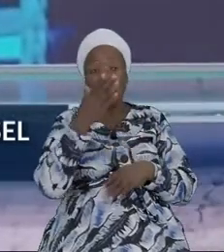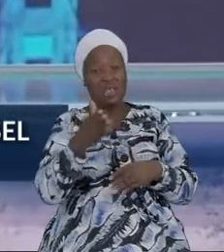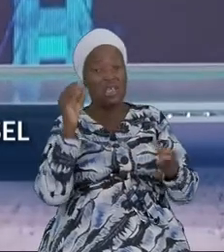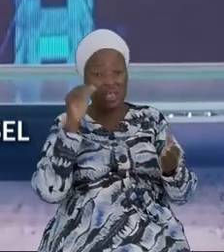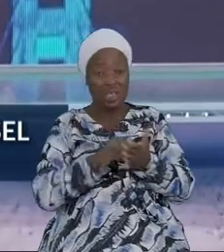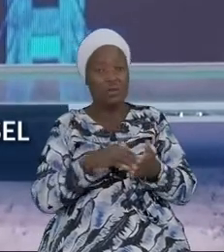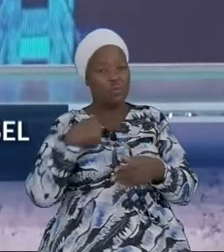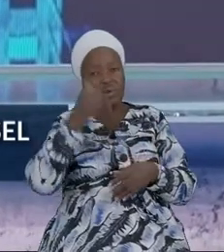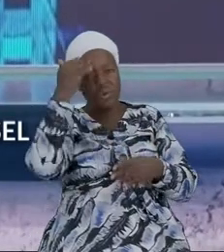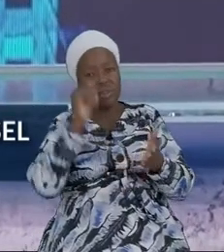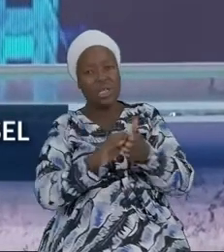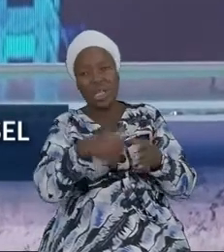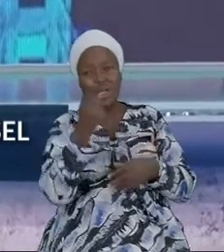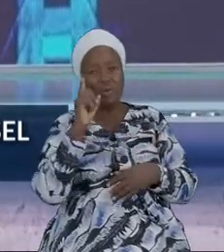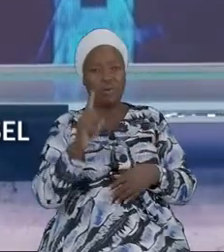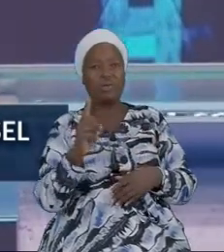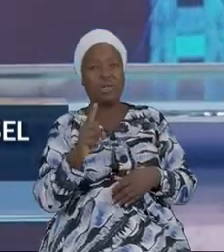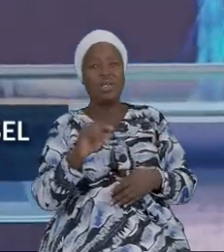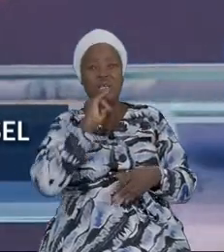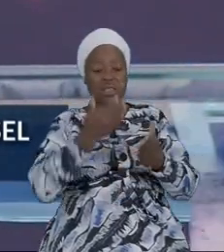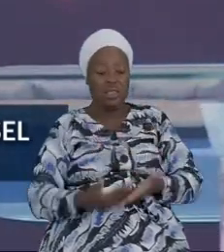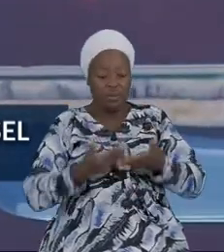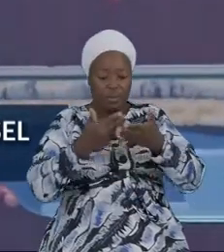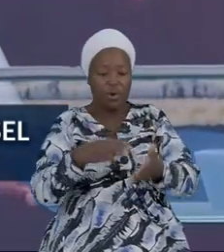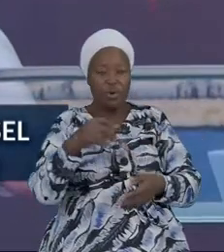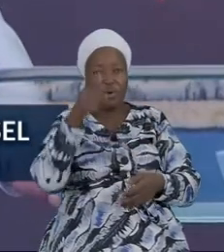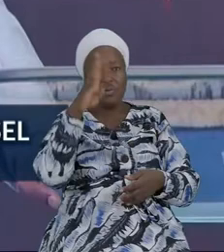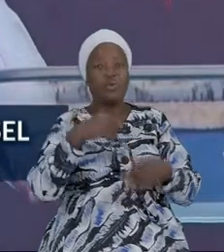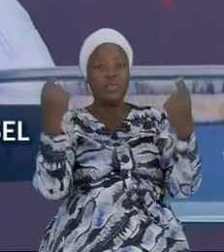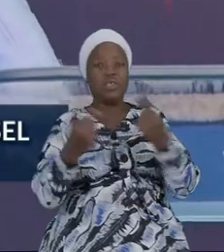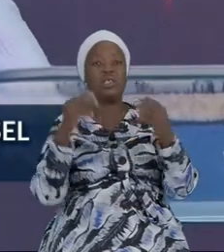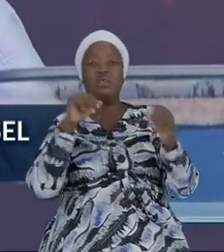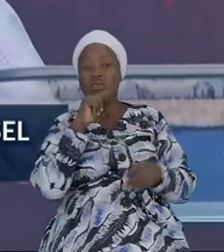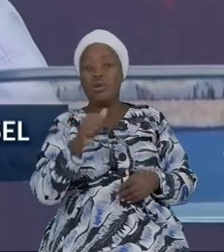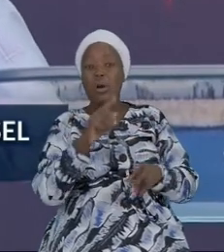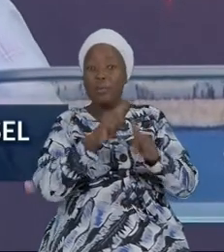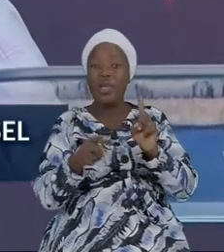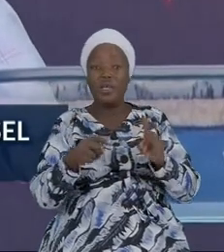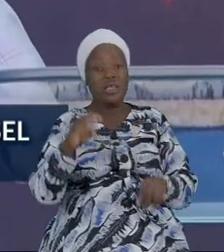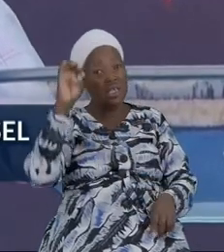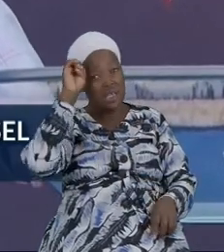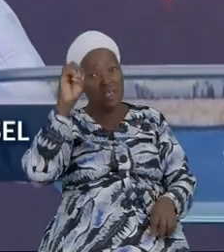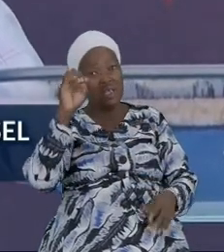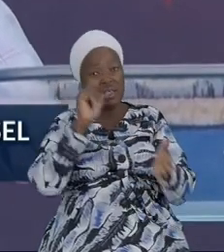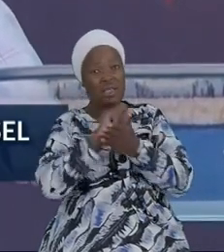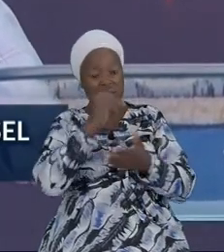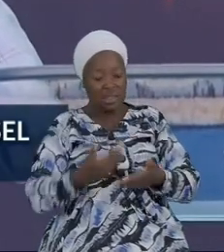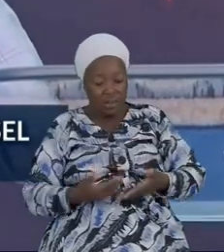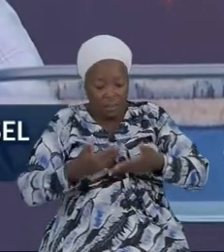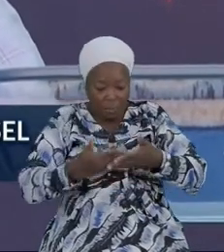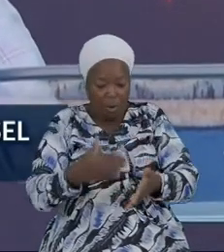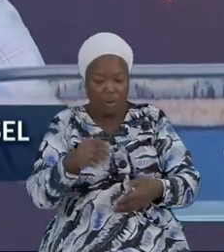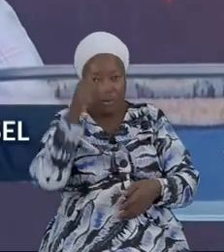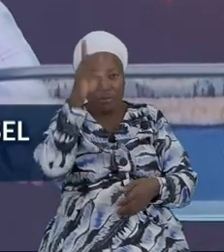we know that whosoever is born of God sinneth not, but he that is begotten of